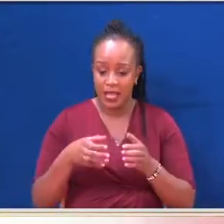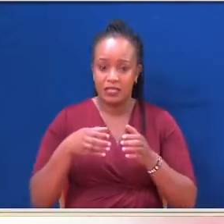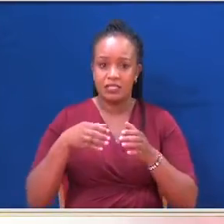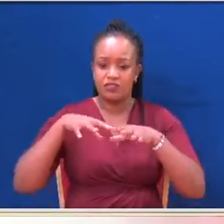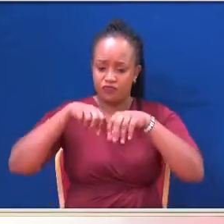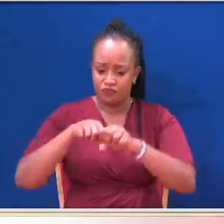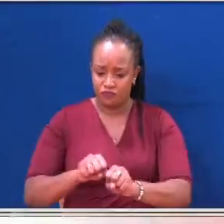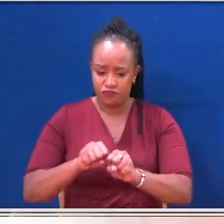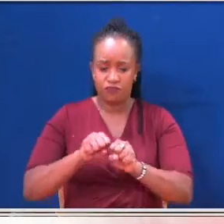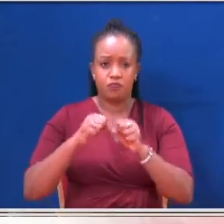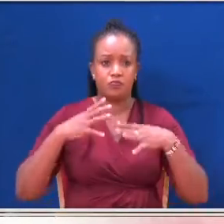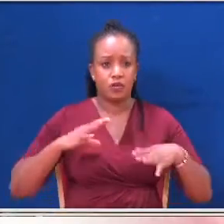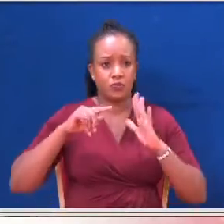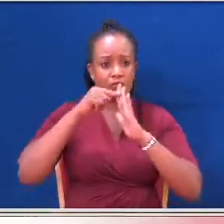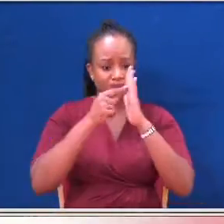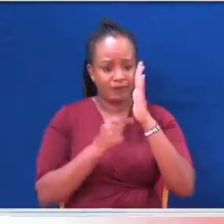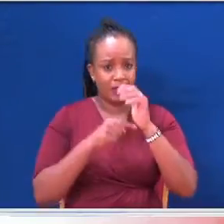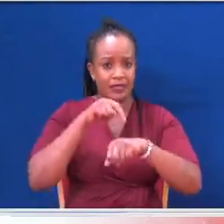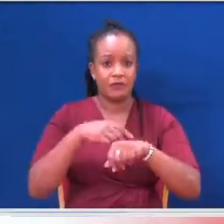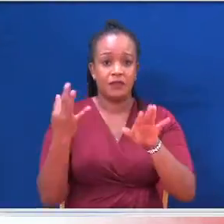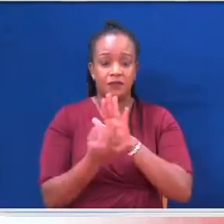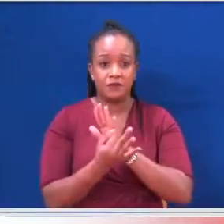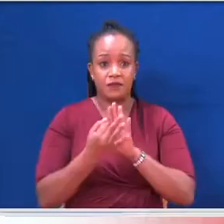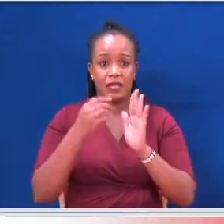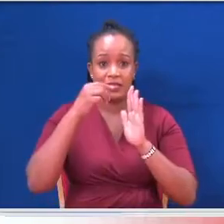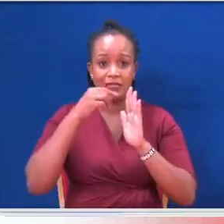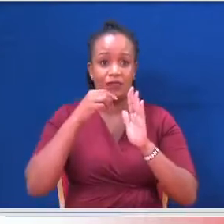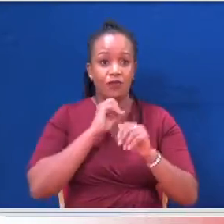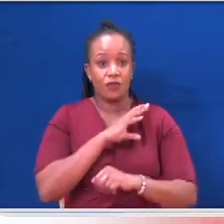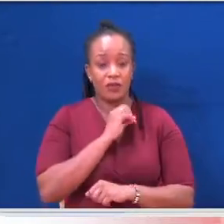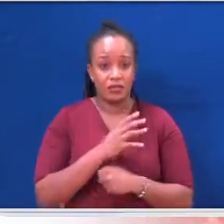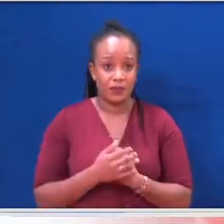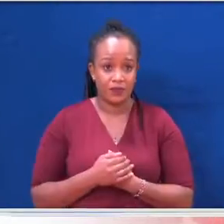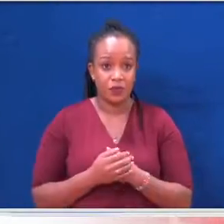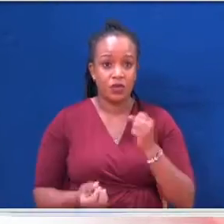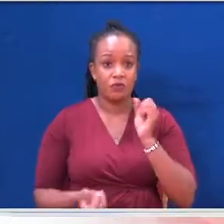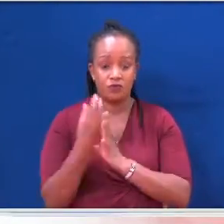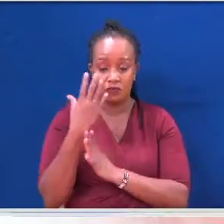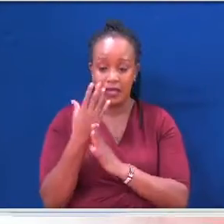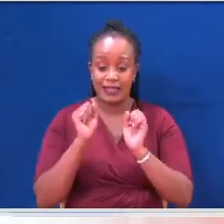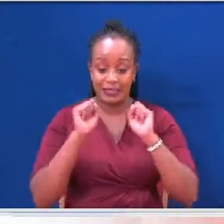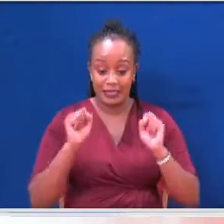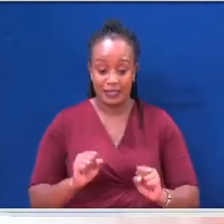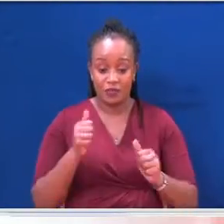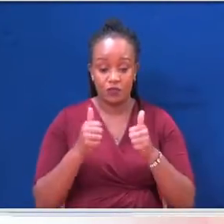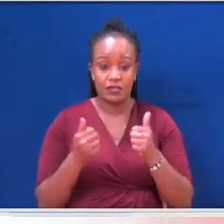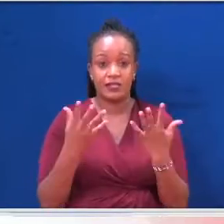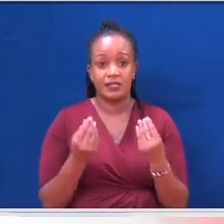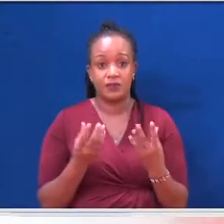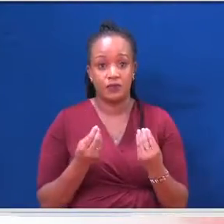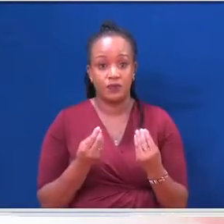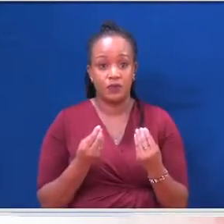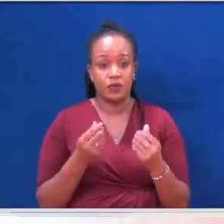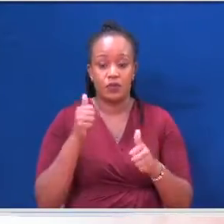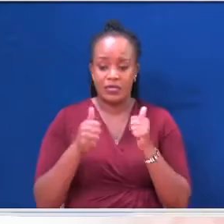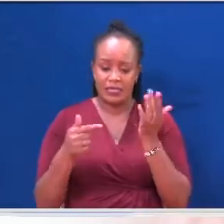people's details once they file complaints. That's what we are saying. We create a system that is simpler, which is digital